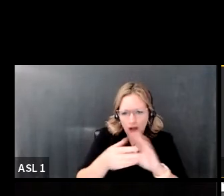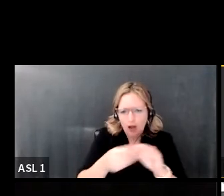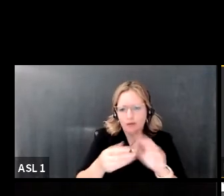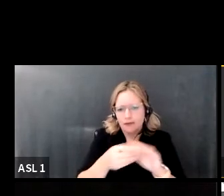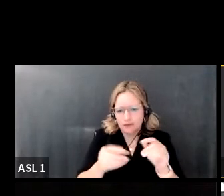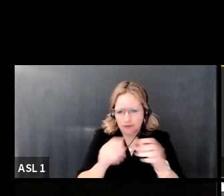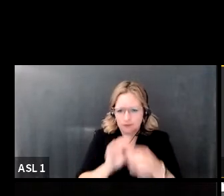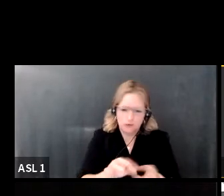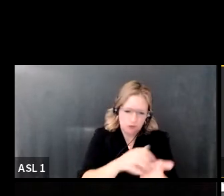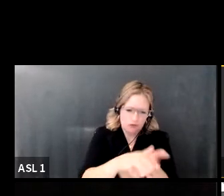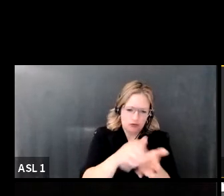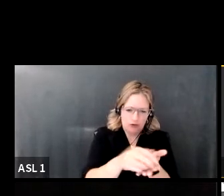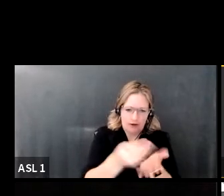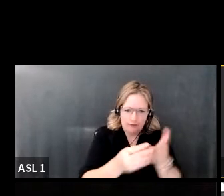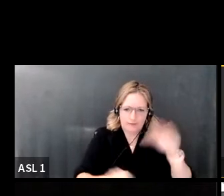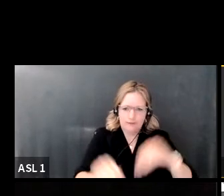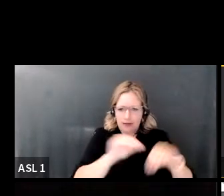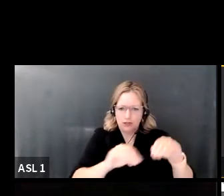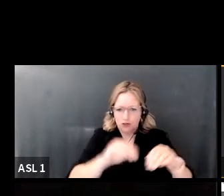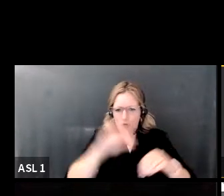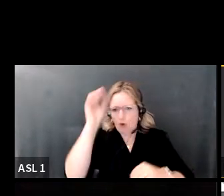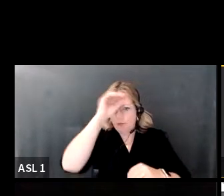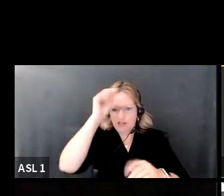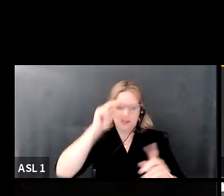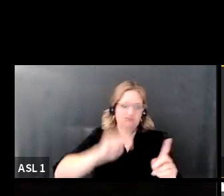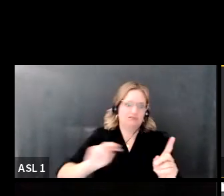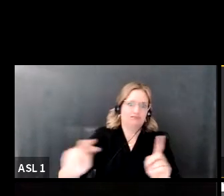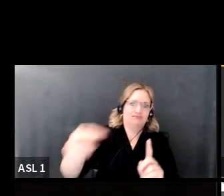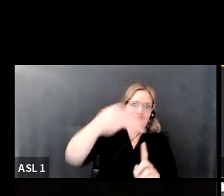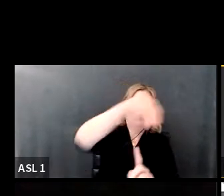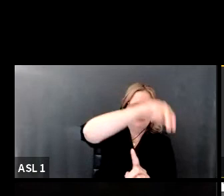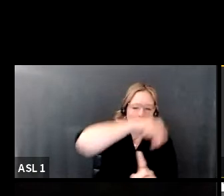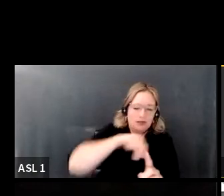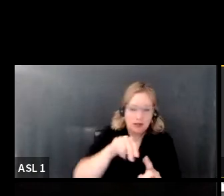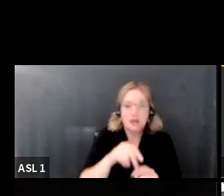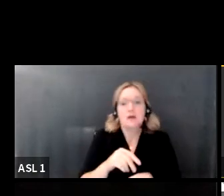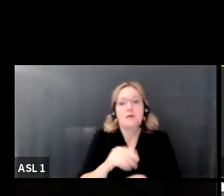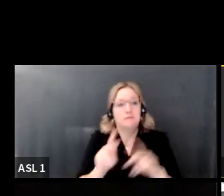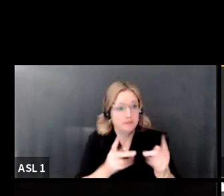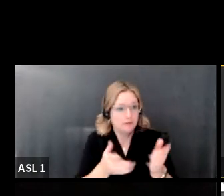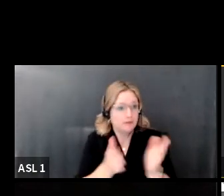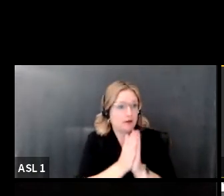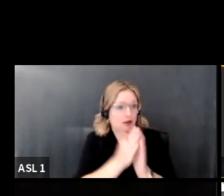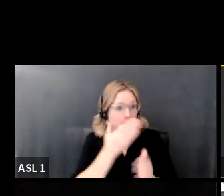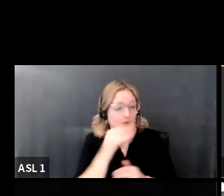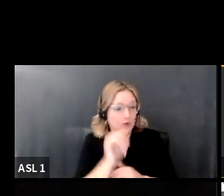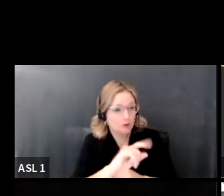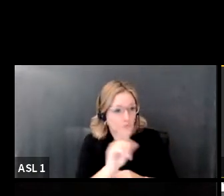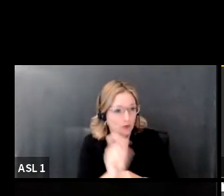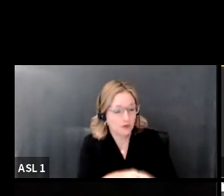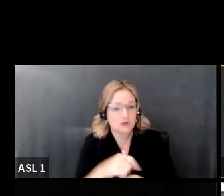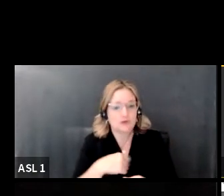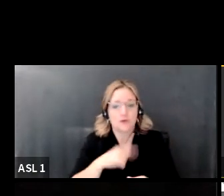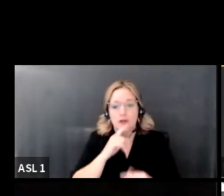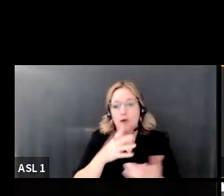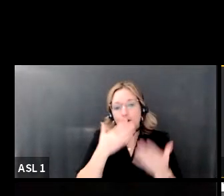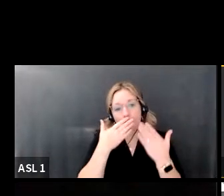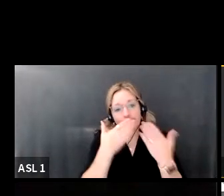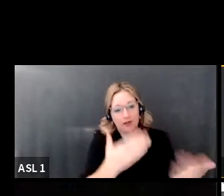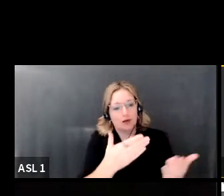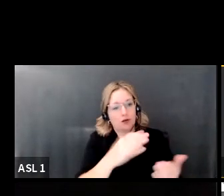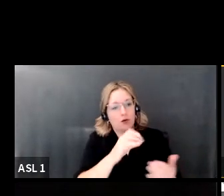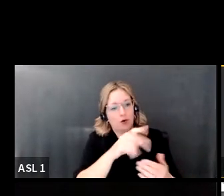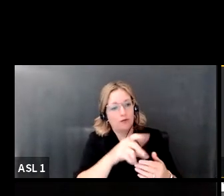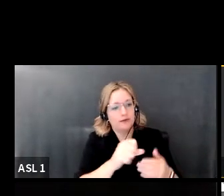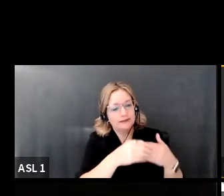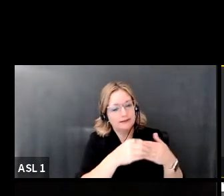today as well as some important questions and uh i thank uh the command team and the leadership that they're gonna work